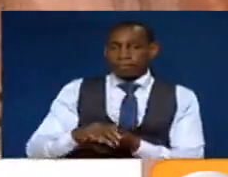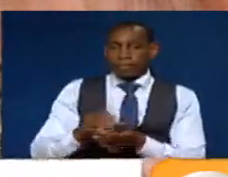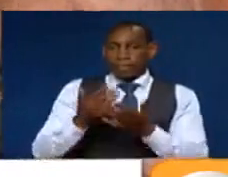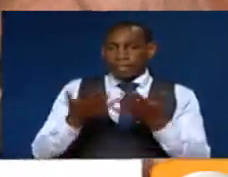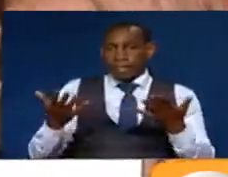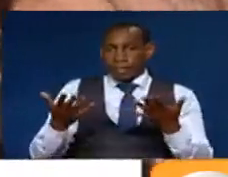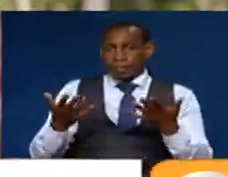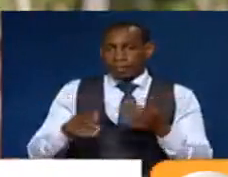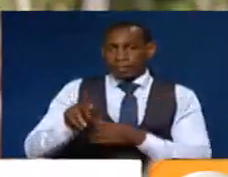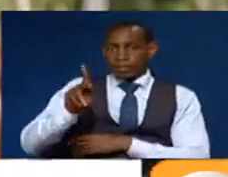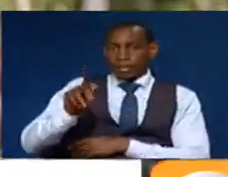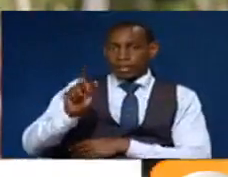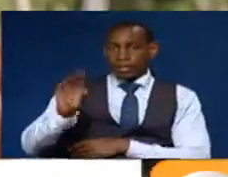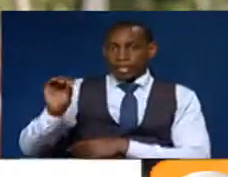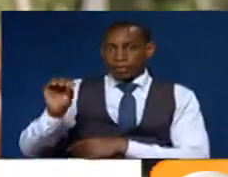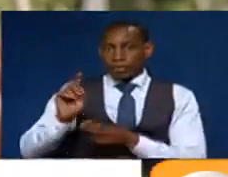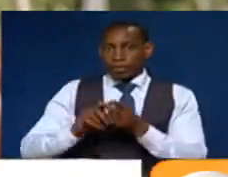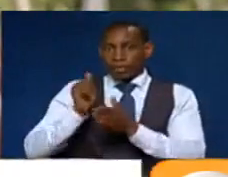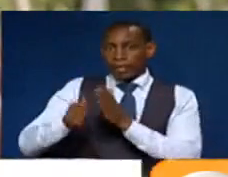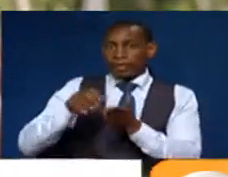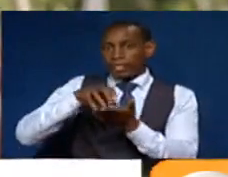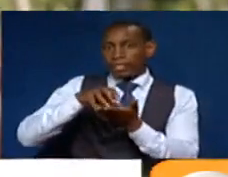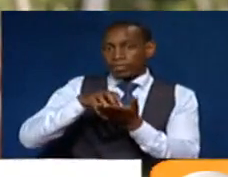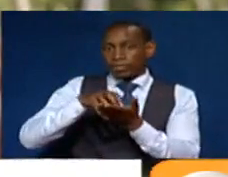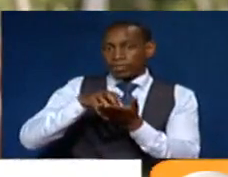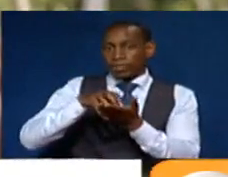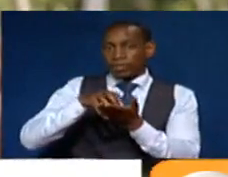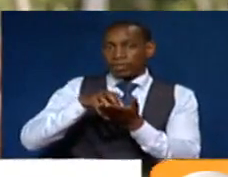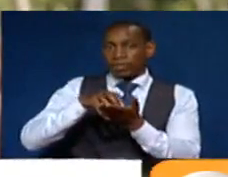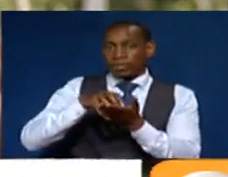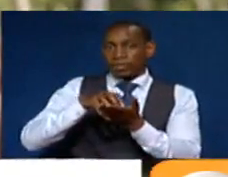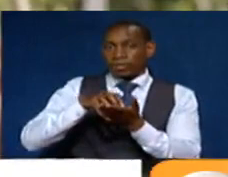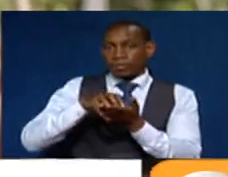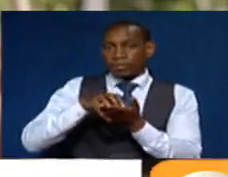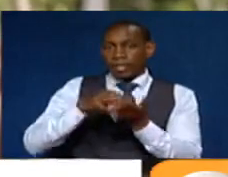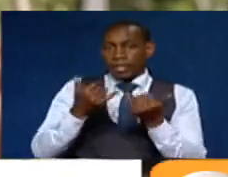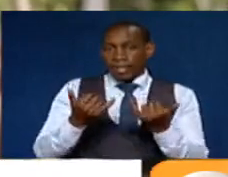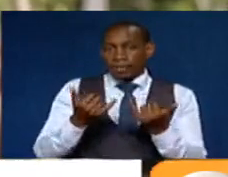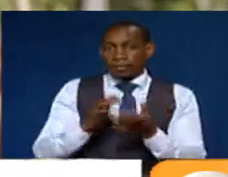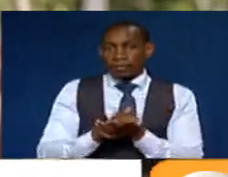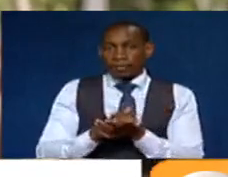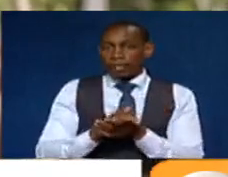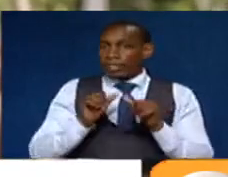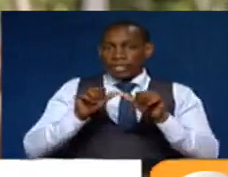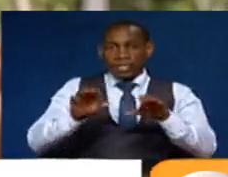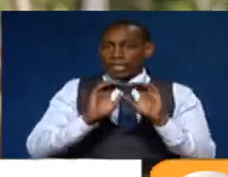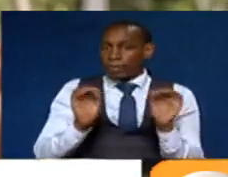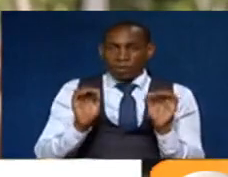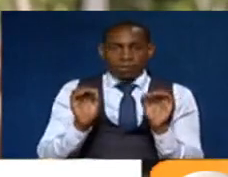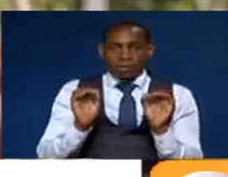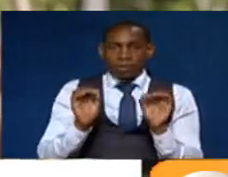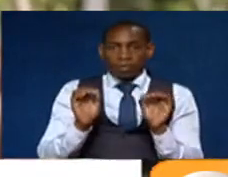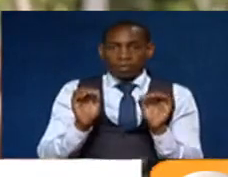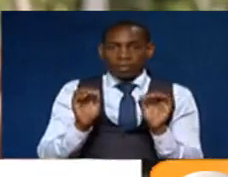Karo, Naivasha, you know, station. That is and was not sustainable,